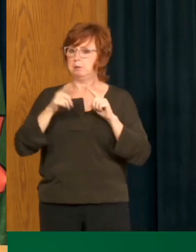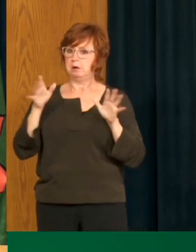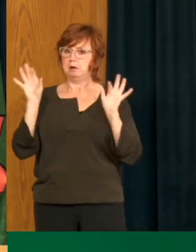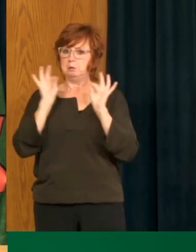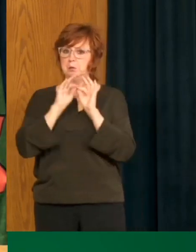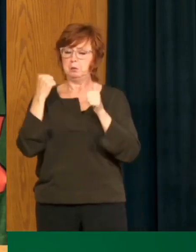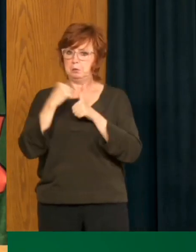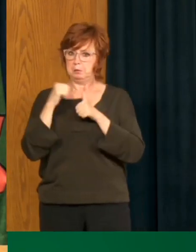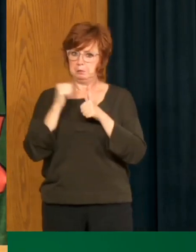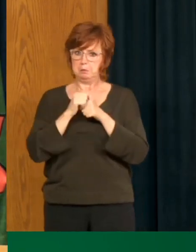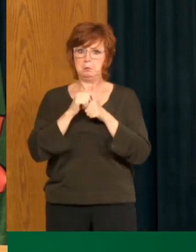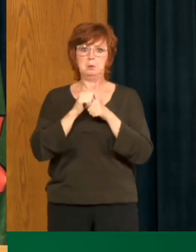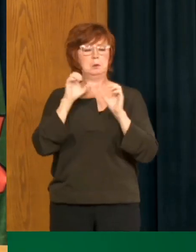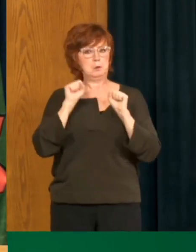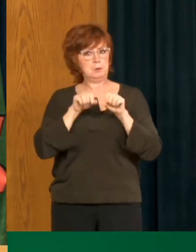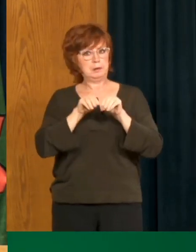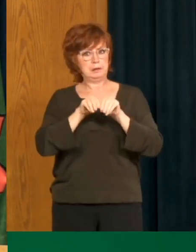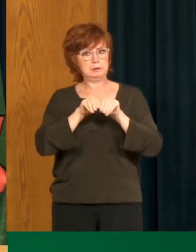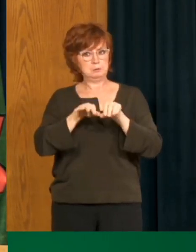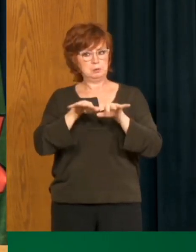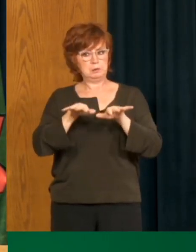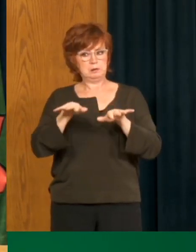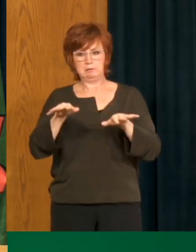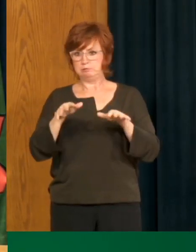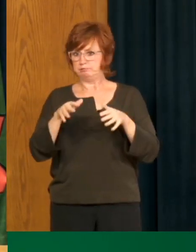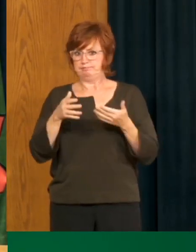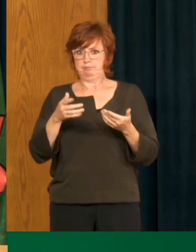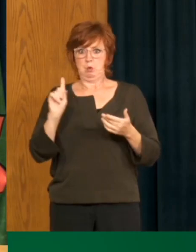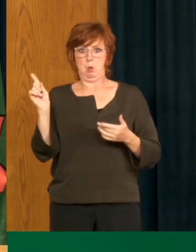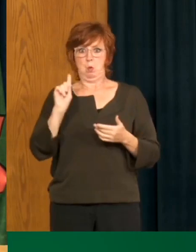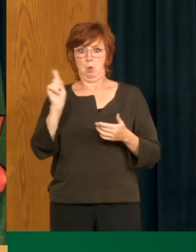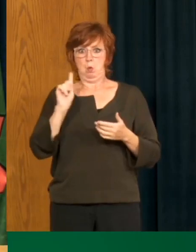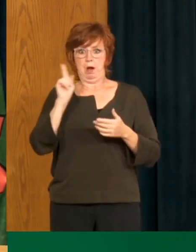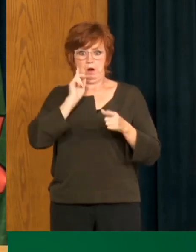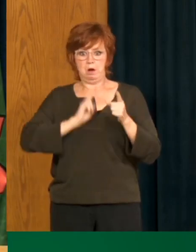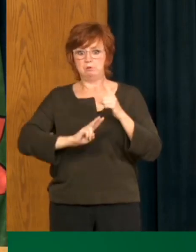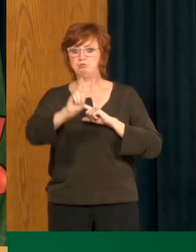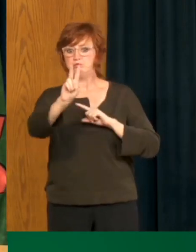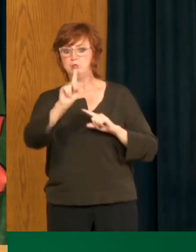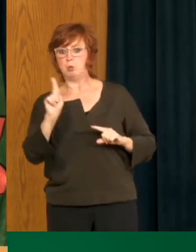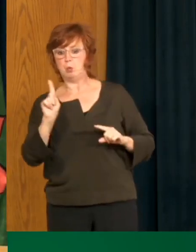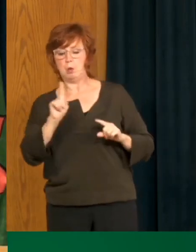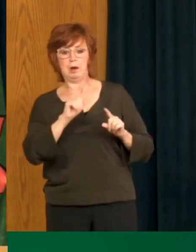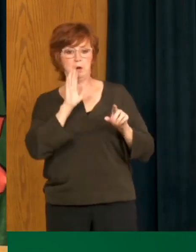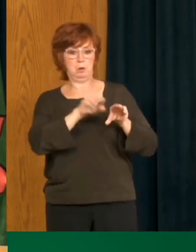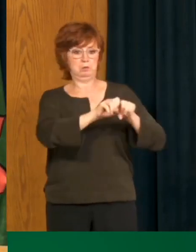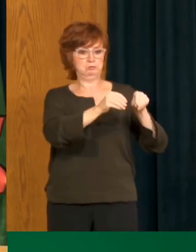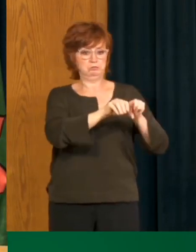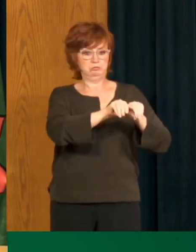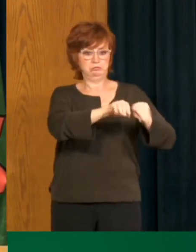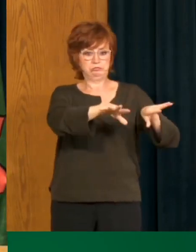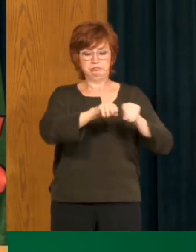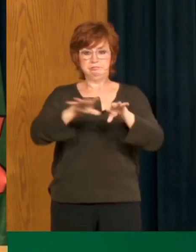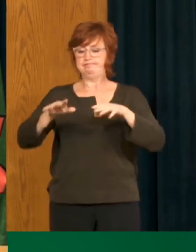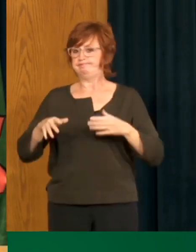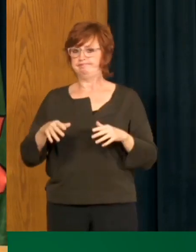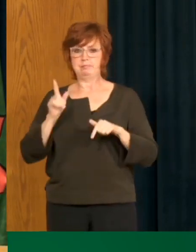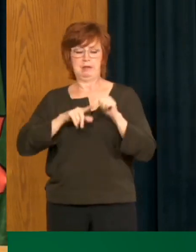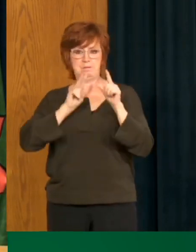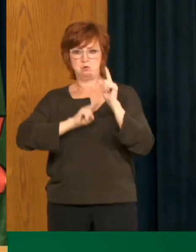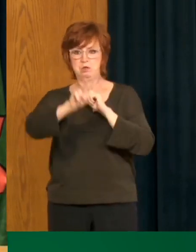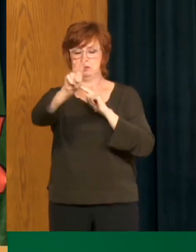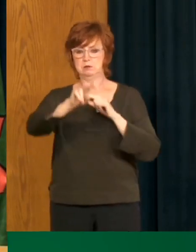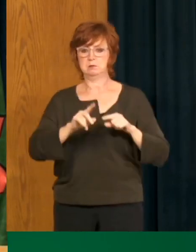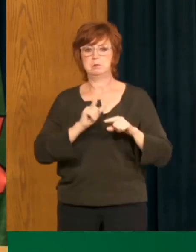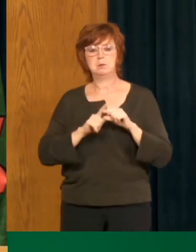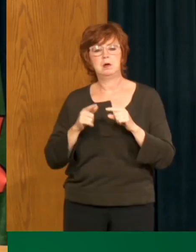time, so we all need to continue doing our part. There have been some recent media reports that the federal government is likely going